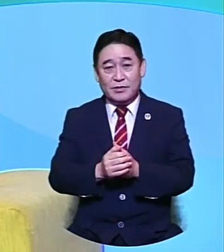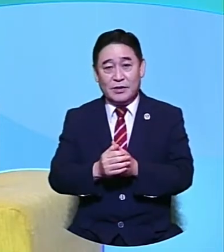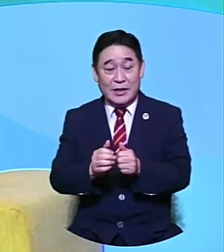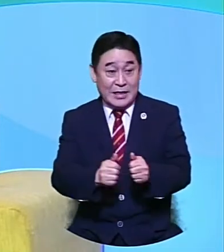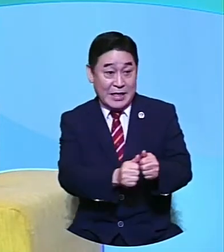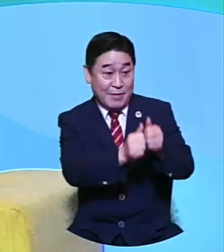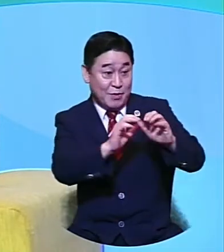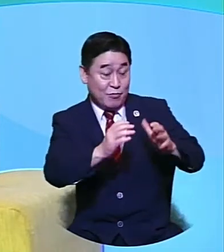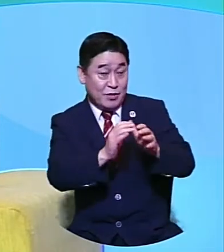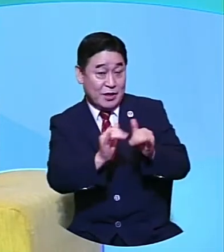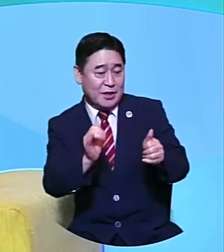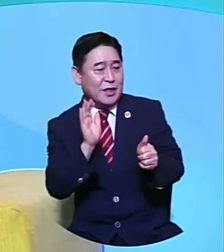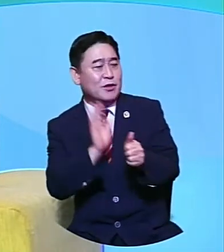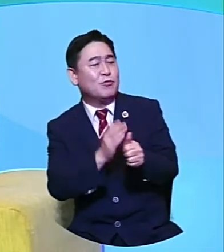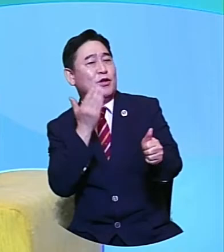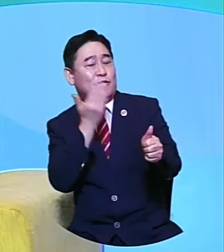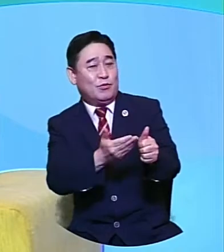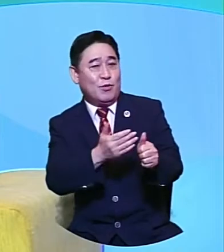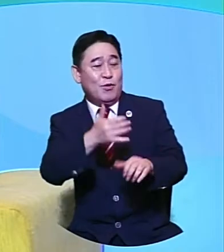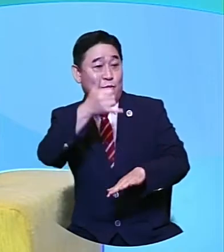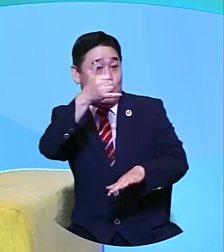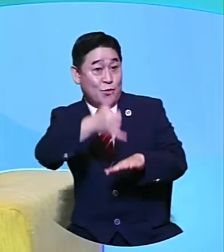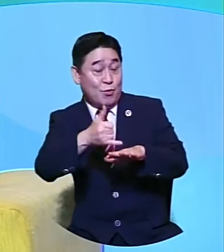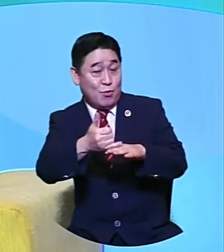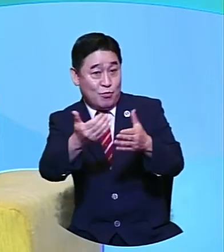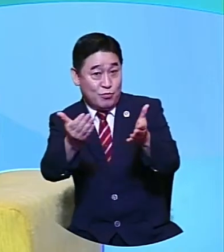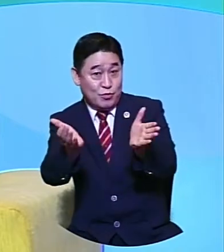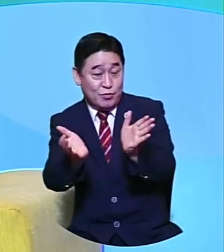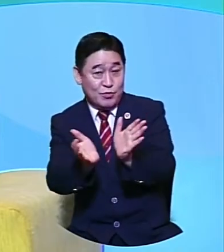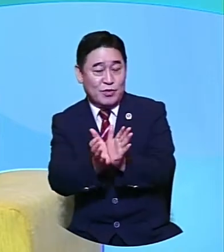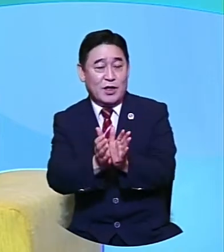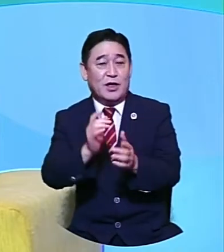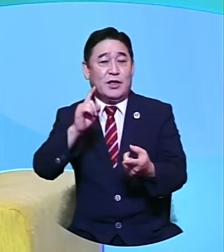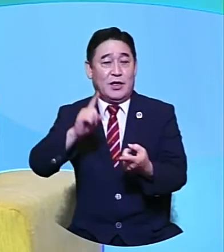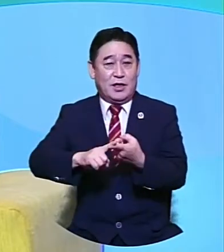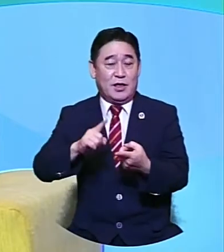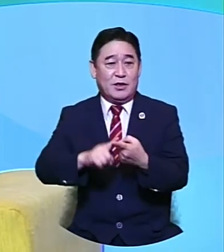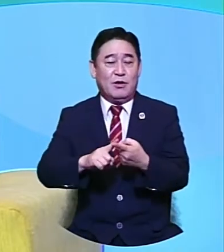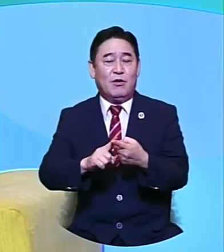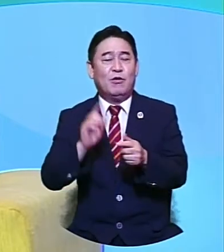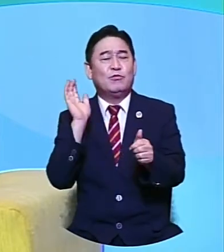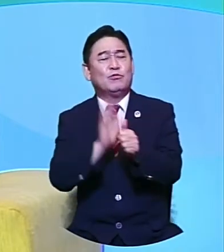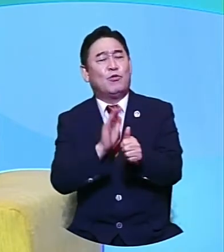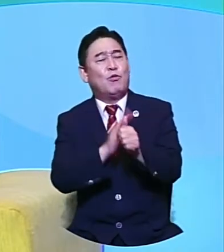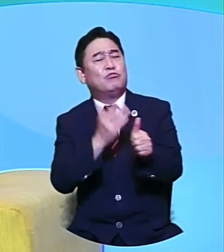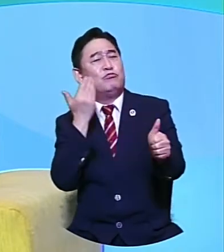agriculture. In particular, as you know, Korean